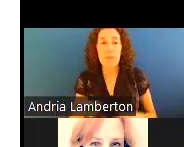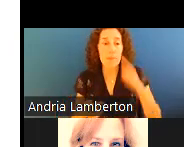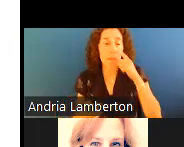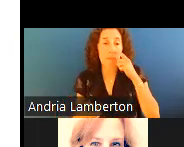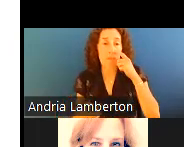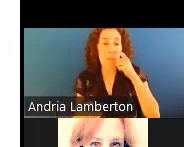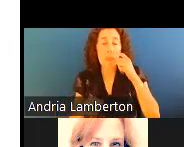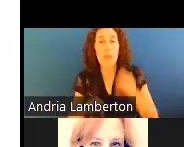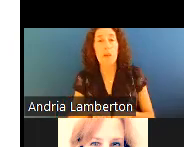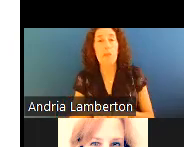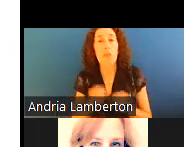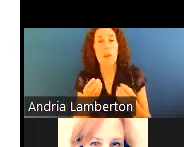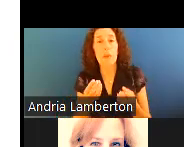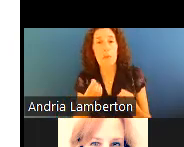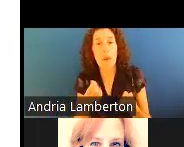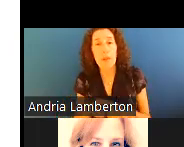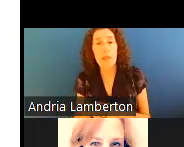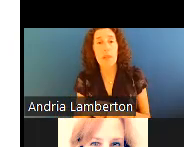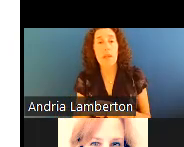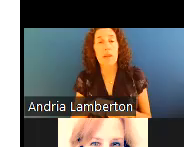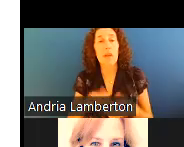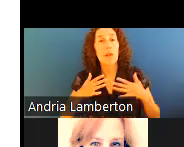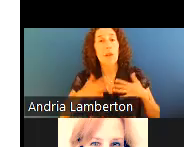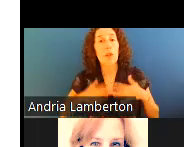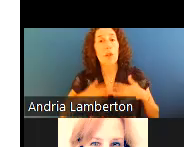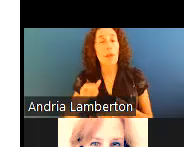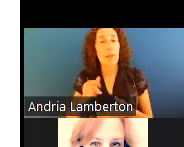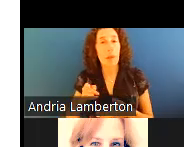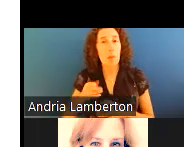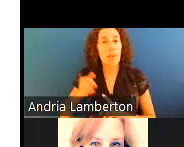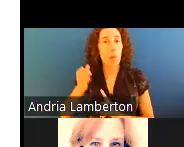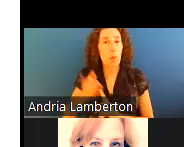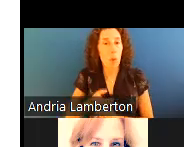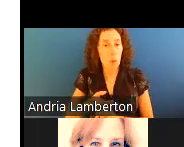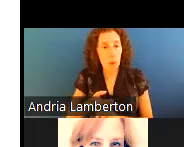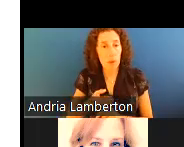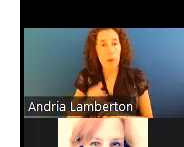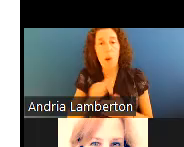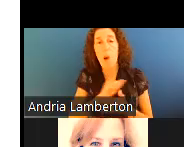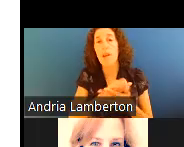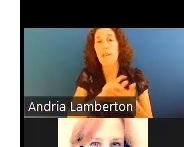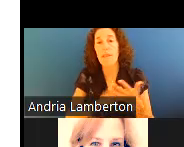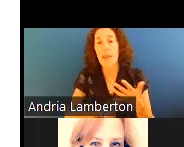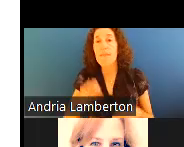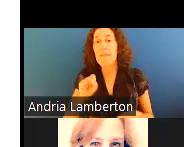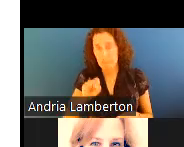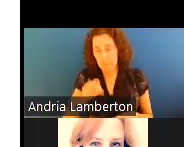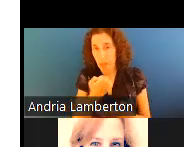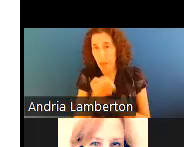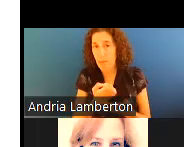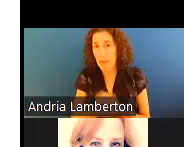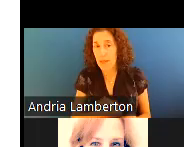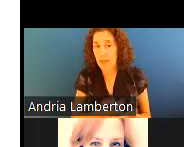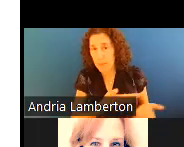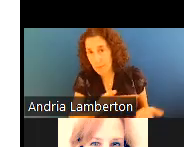torn clothing, things of that nature. And electronic evidence that can include text messages